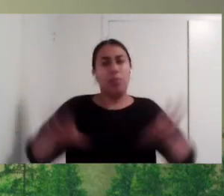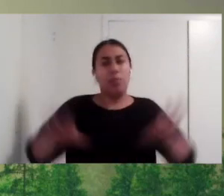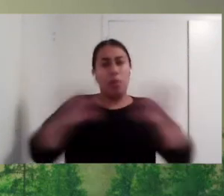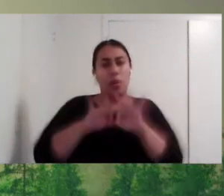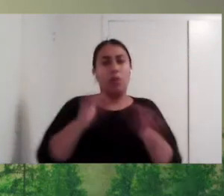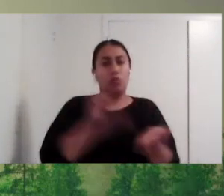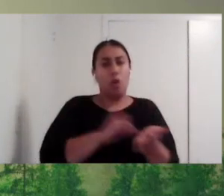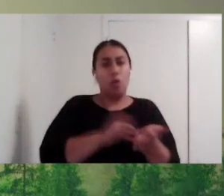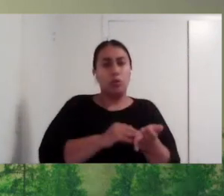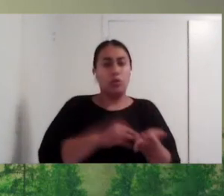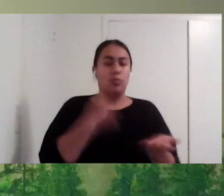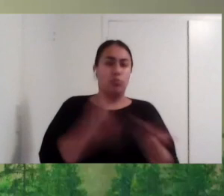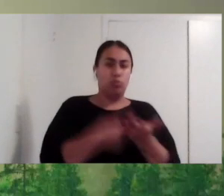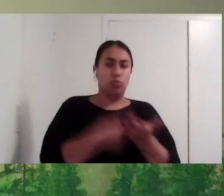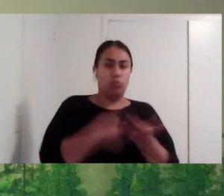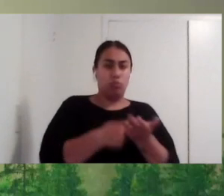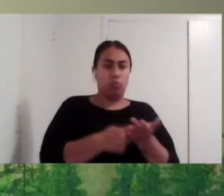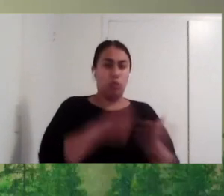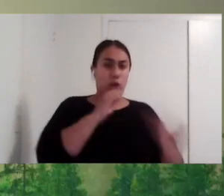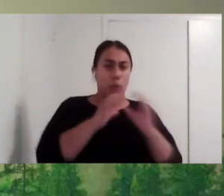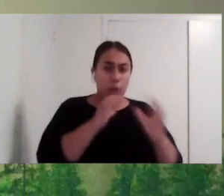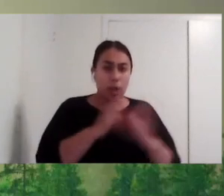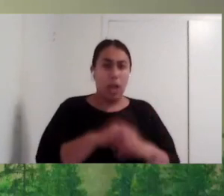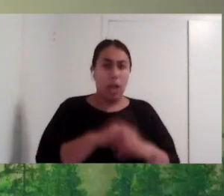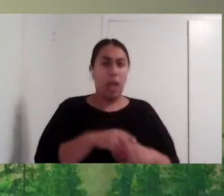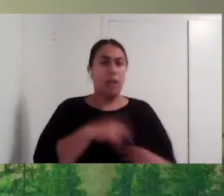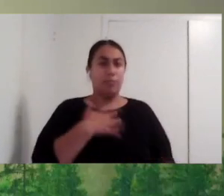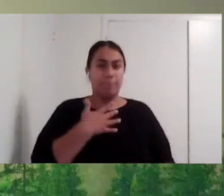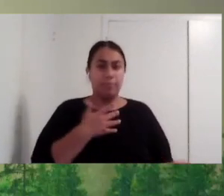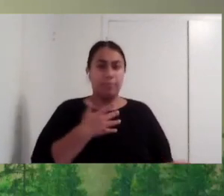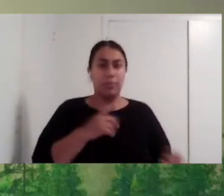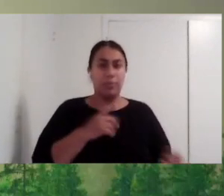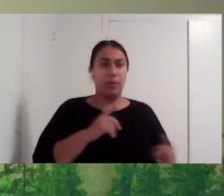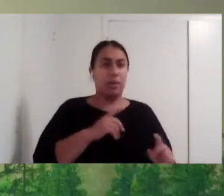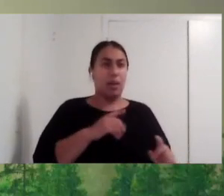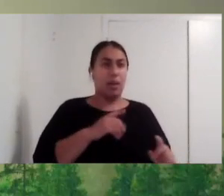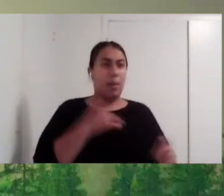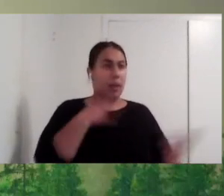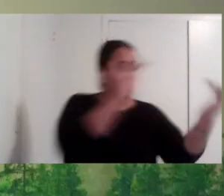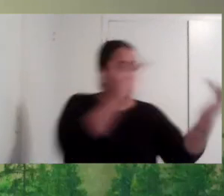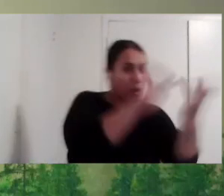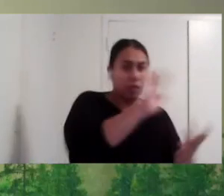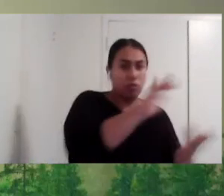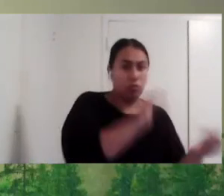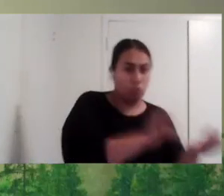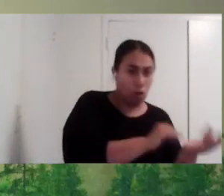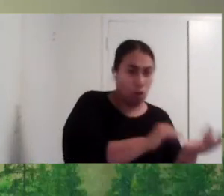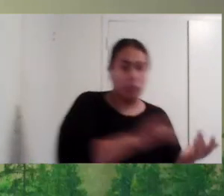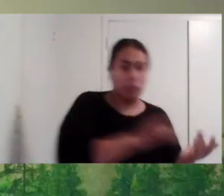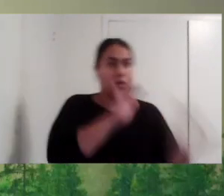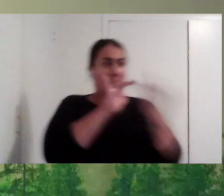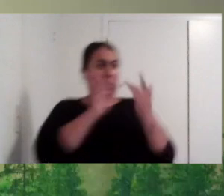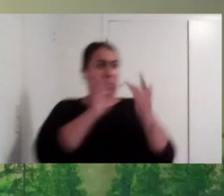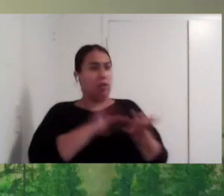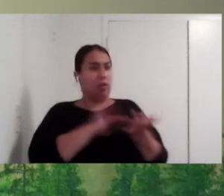using opioids. And I don't mean to throw shadow at modern medicine. Trust me, those medications have a place. Unfortunately, they were being overused for a long period of